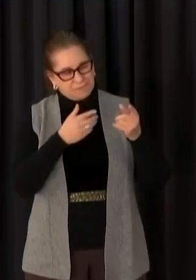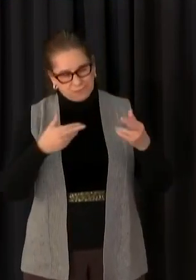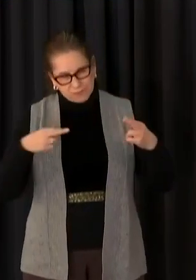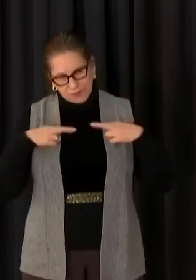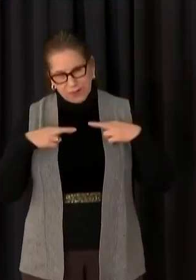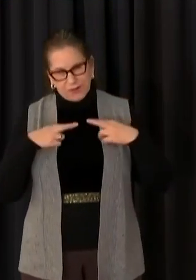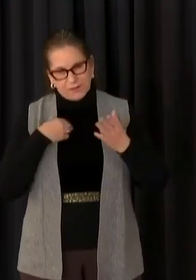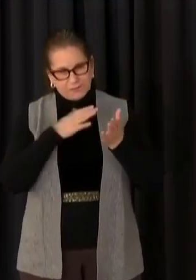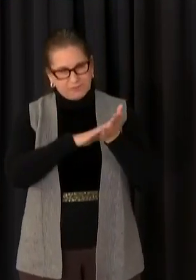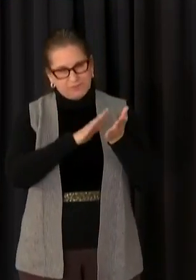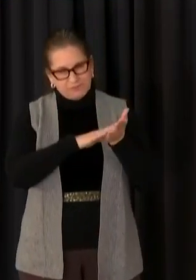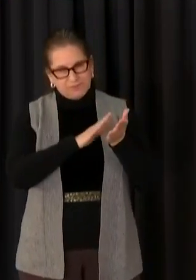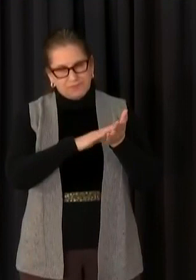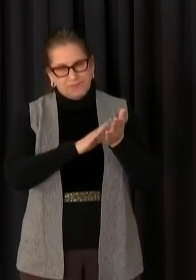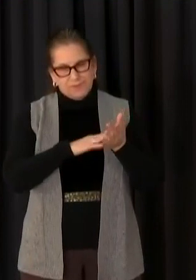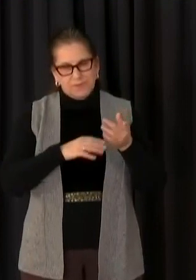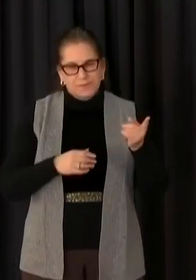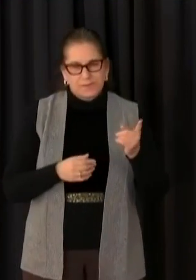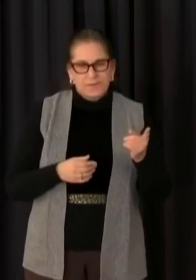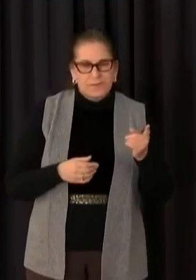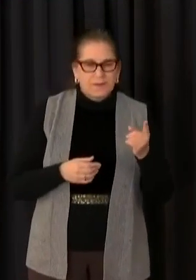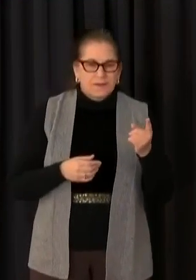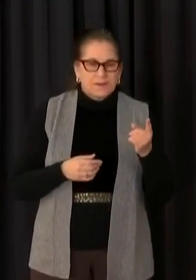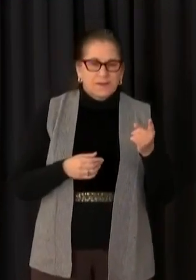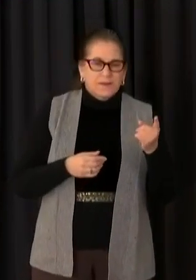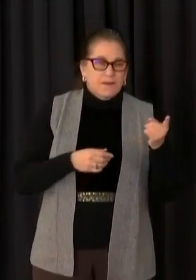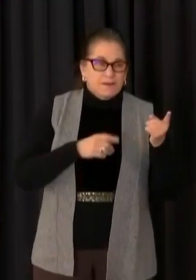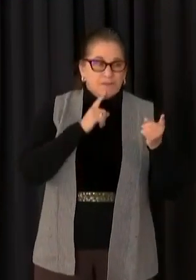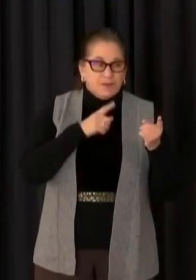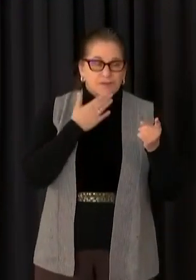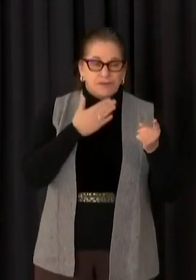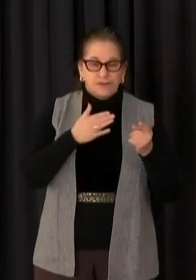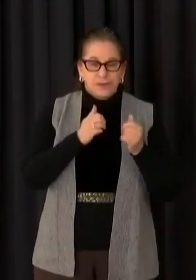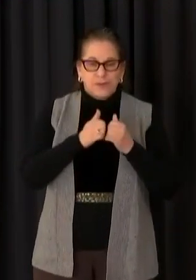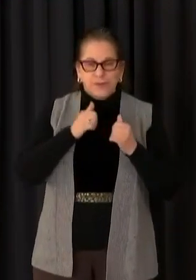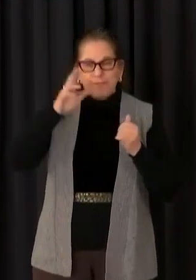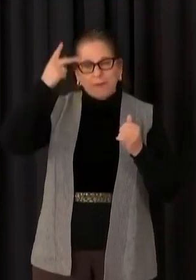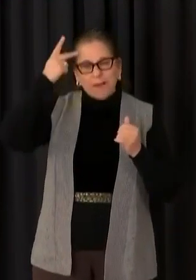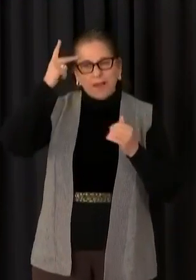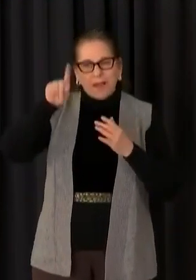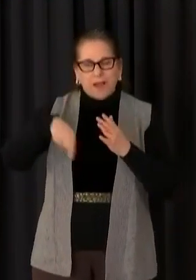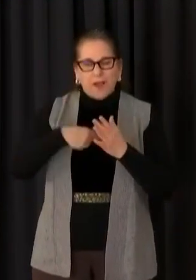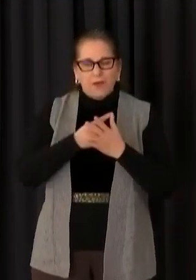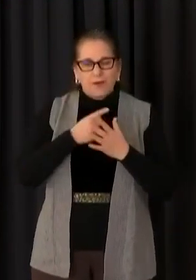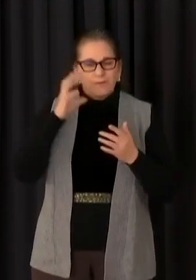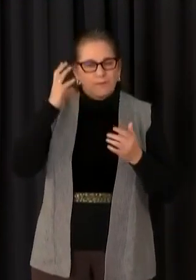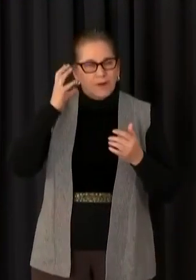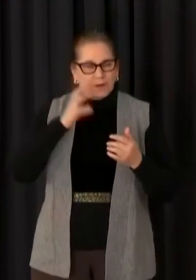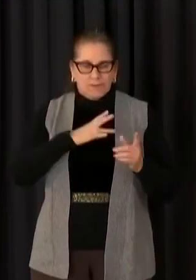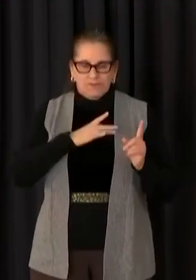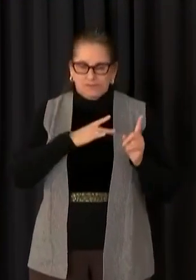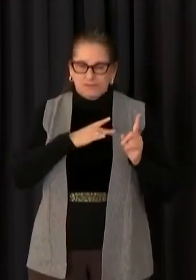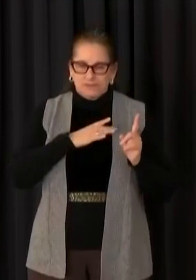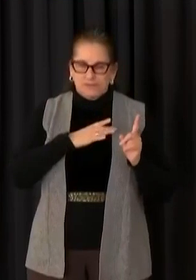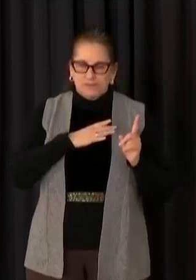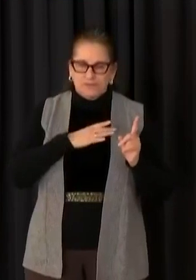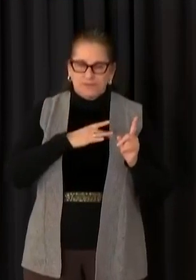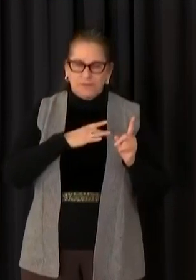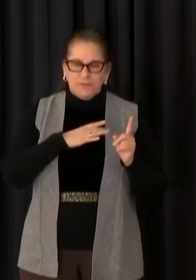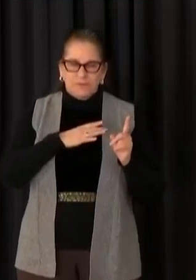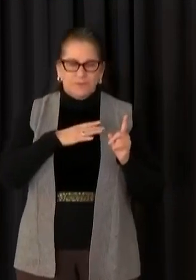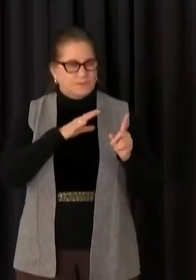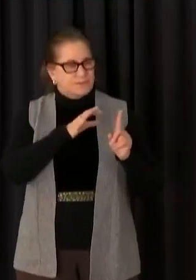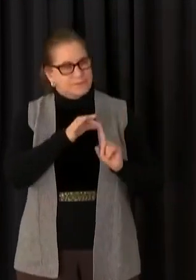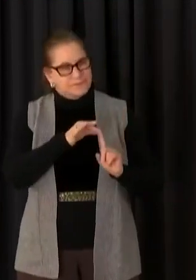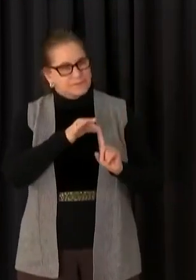that he would continue to do the politics hour. I hope that's true. And I think Kojo has a